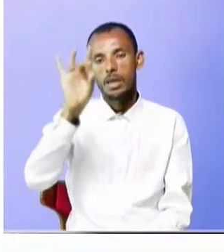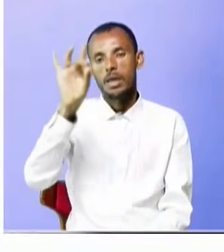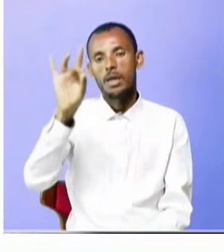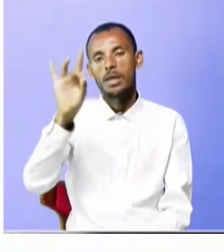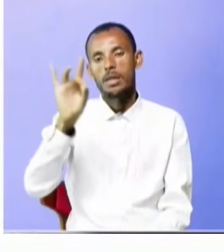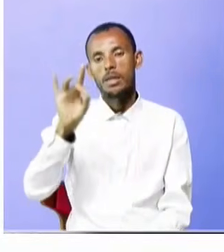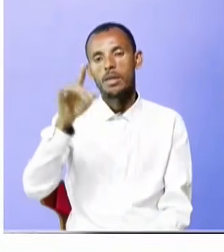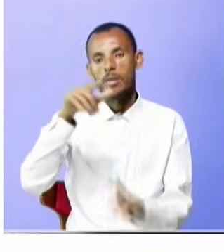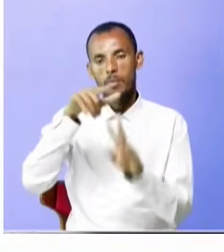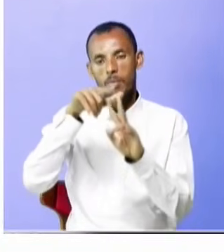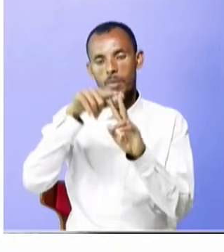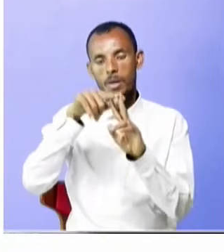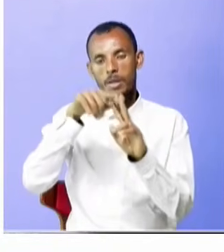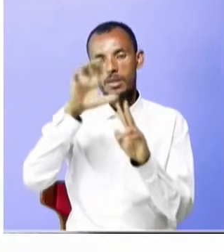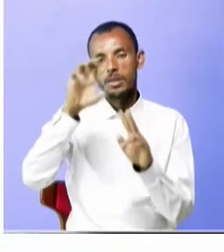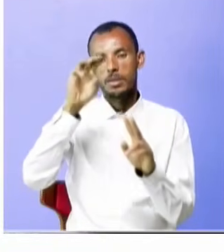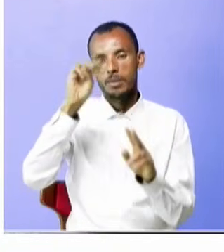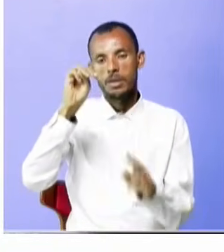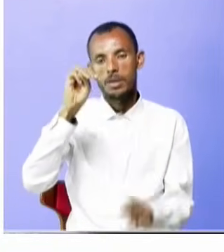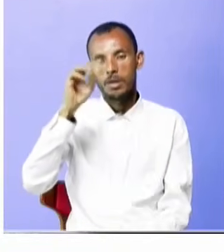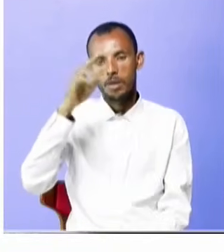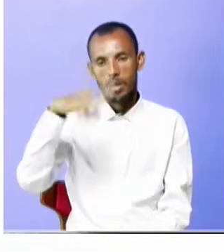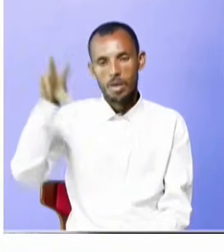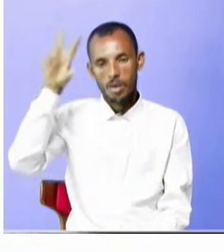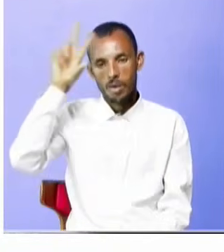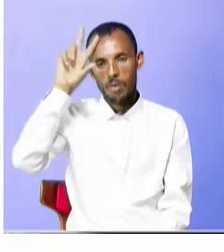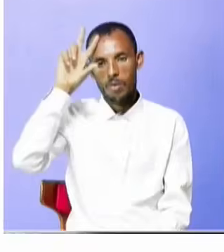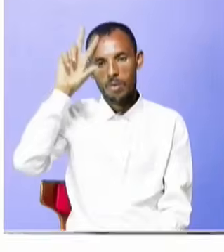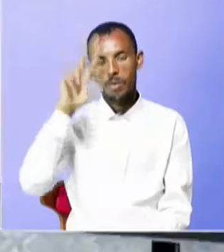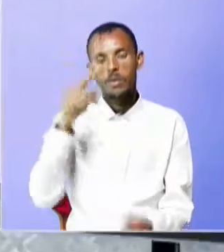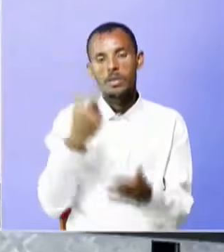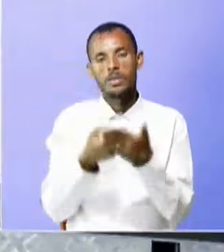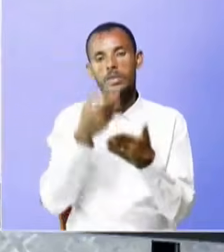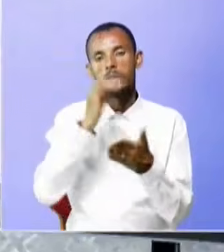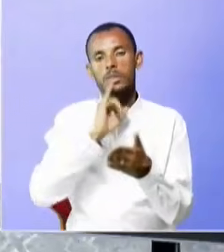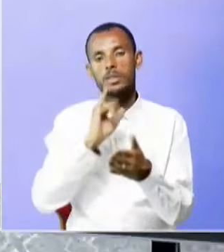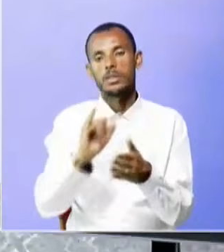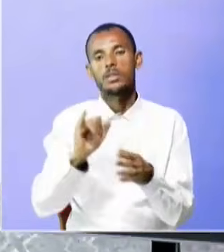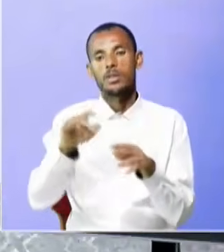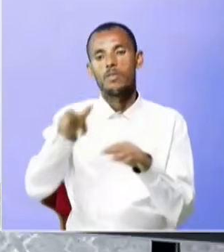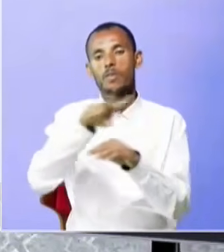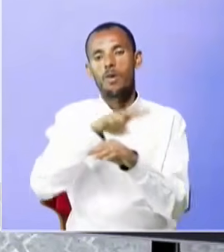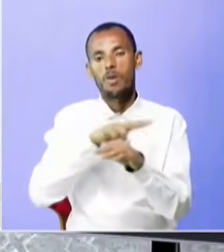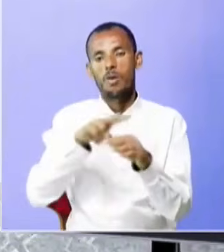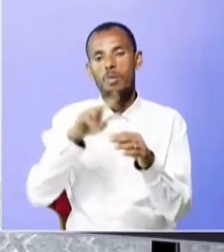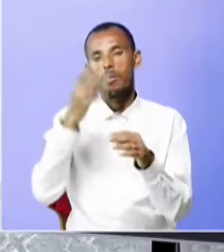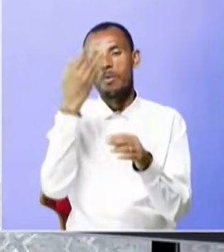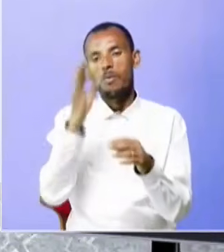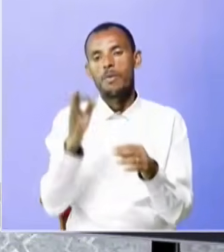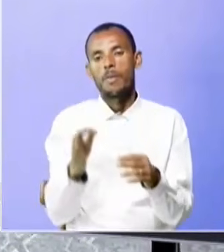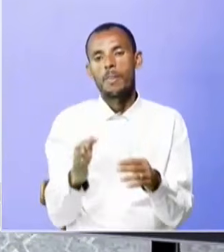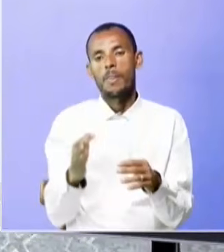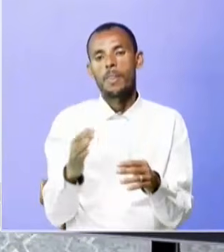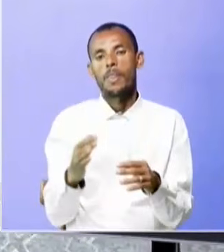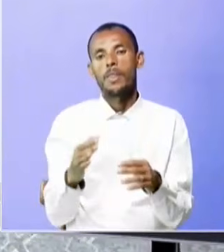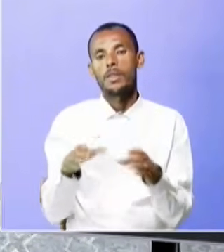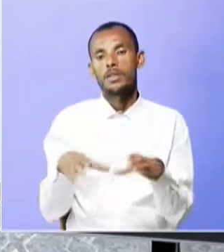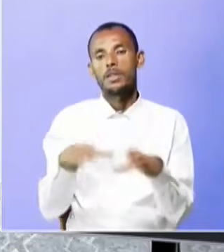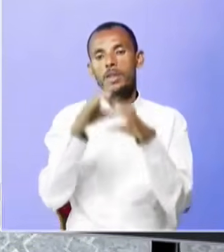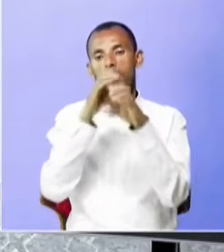128 pi centimeter cube. This is the volume of the